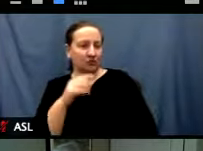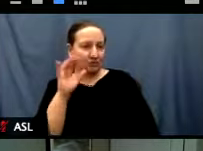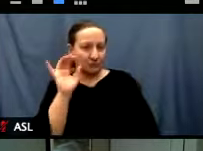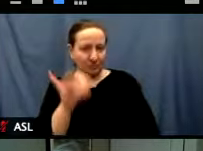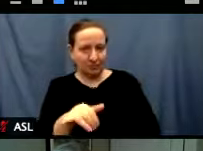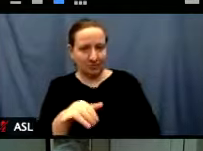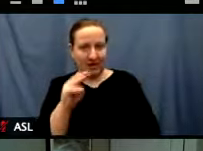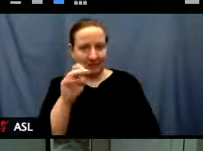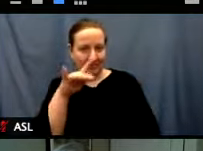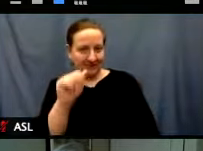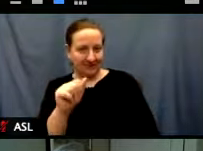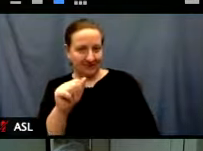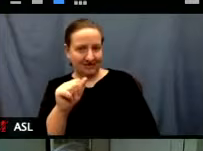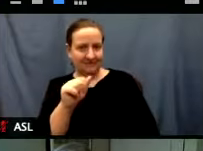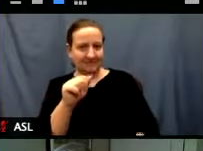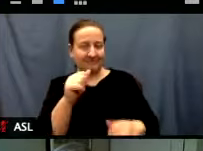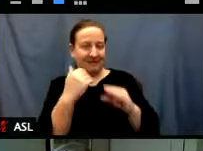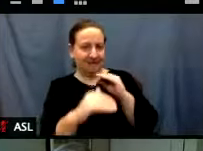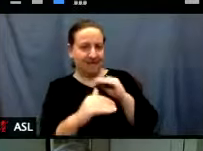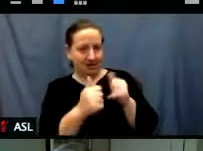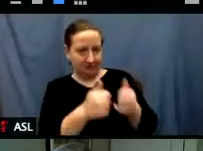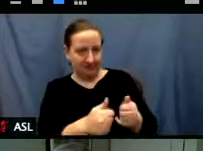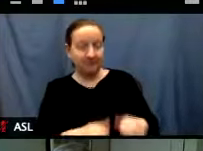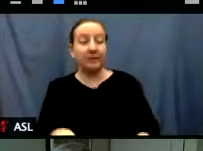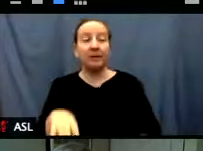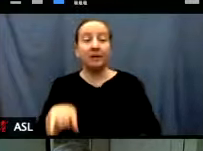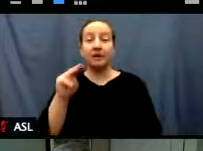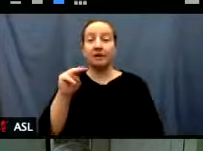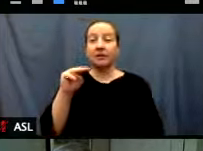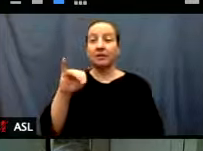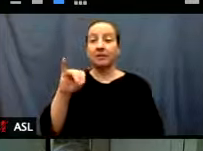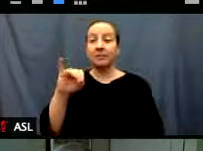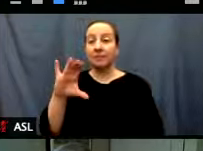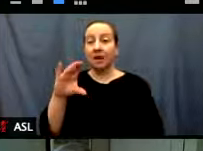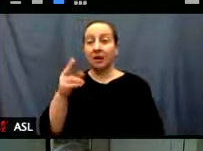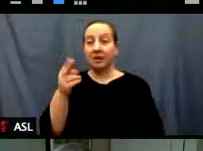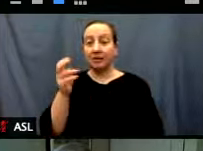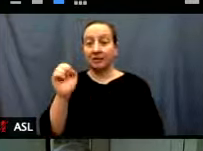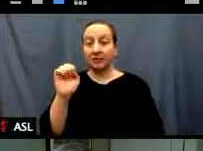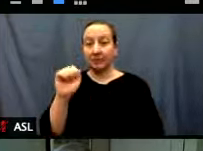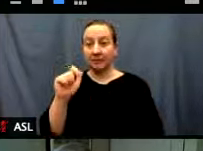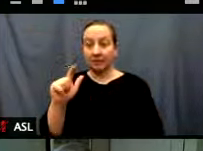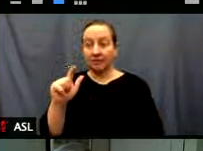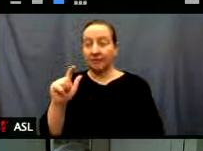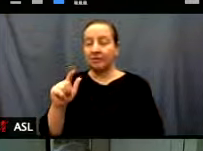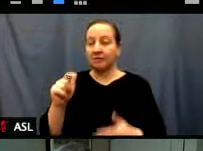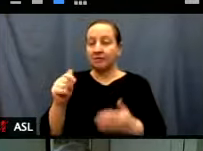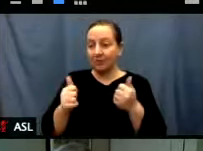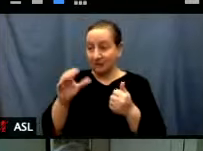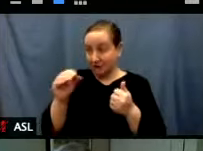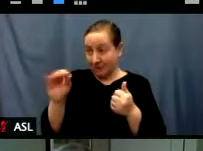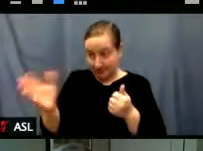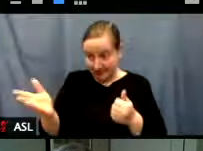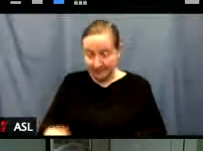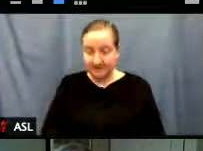media_info@state.co.us. And I believe, Michael, I'm going to take it over to you. And if you could say which outlet that you're with.